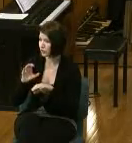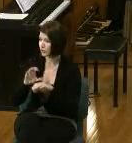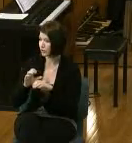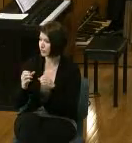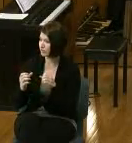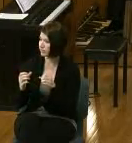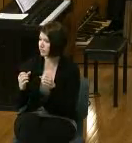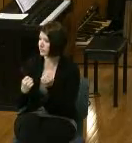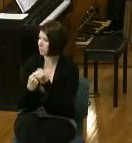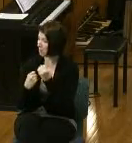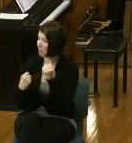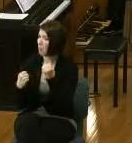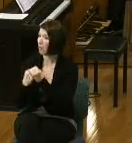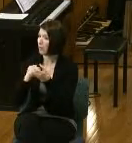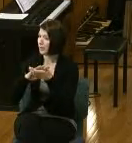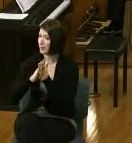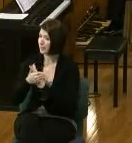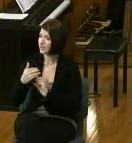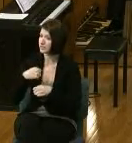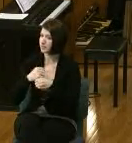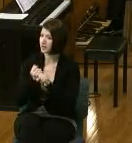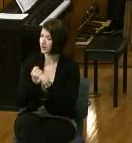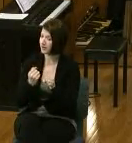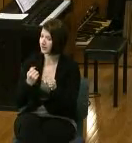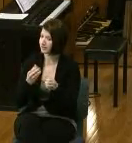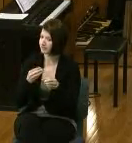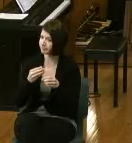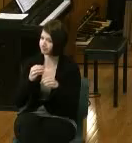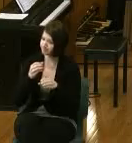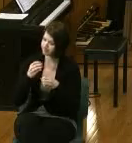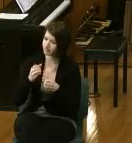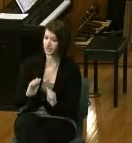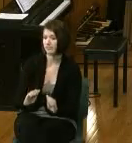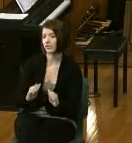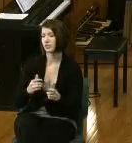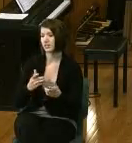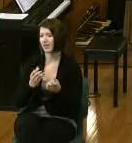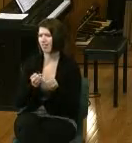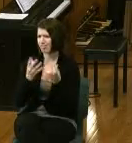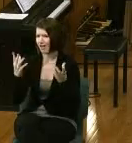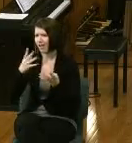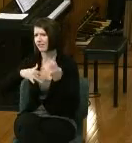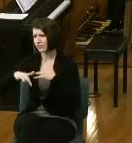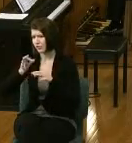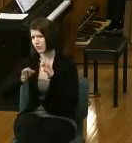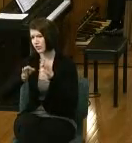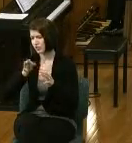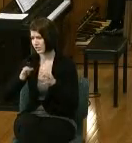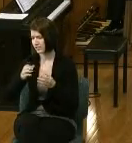lot of peacemaking efforts and just a ton of social justice issues.